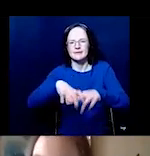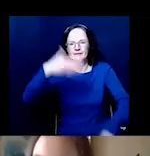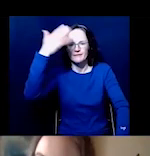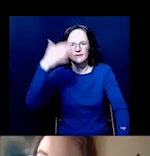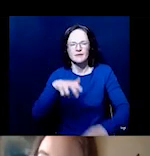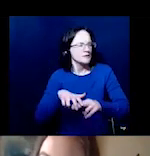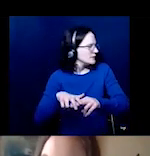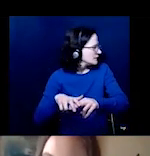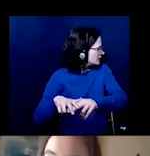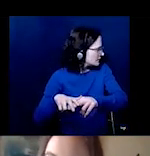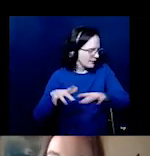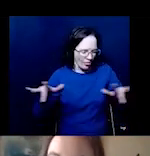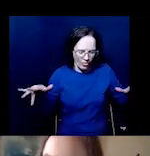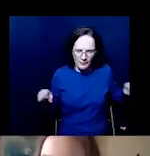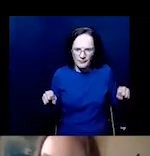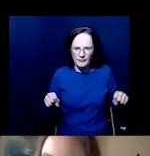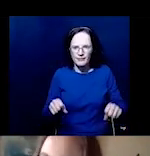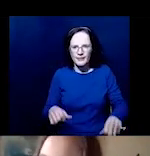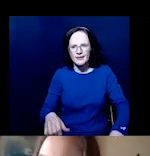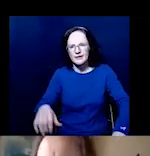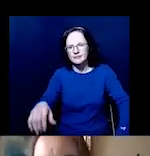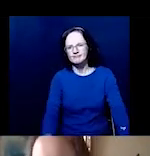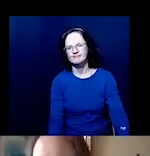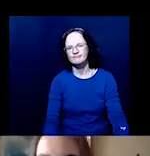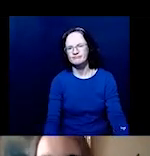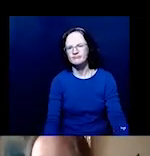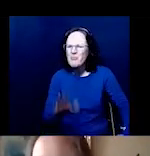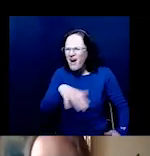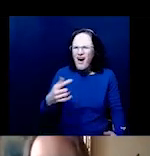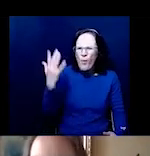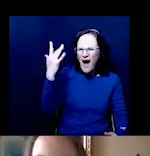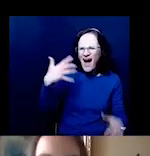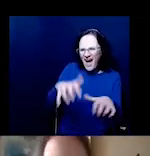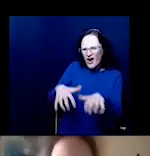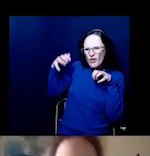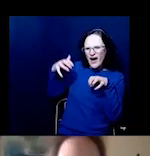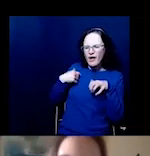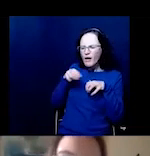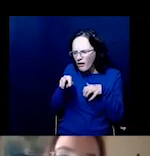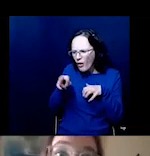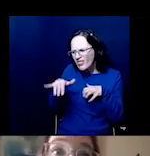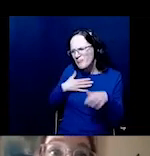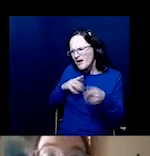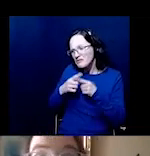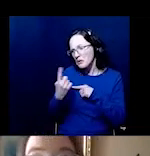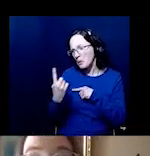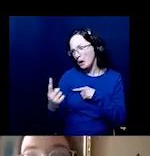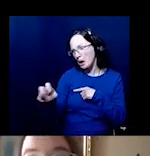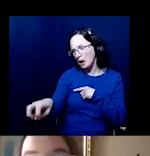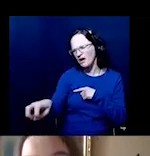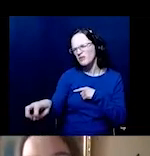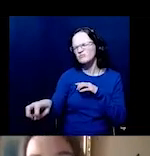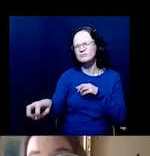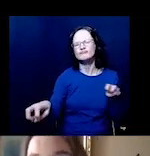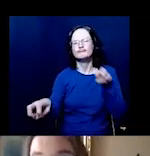it. Hey, my friend has to sit in front of the classroom. I'm gonna join her, even if I don't like it, you know? So yeah, other students are